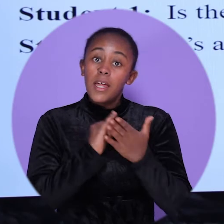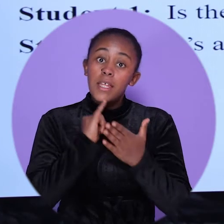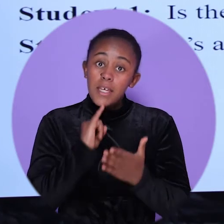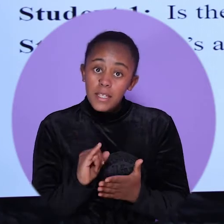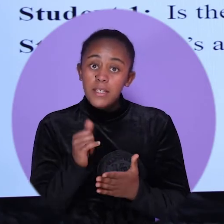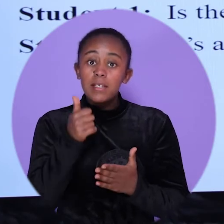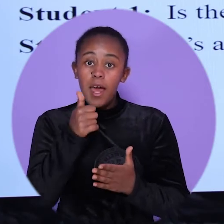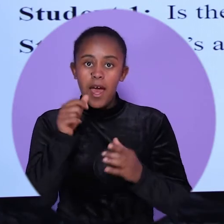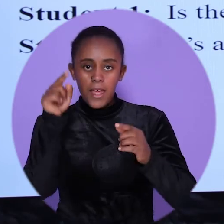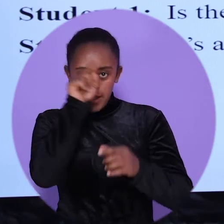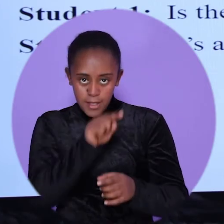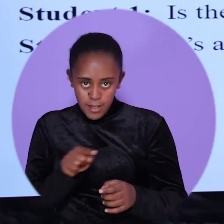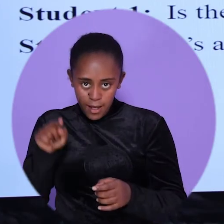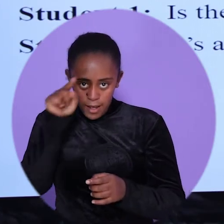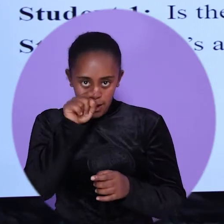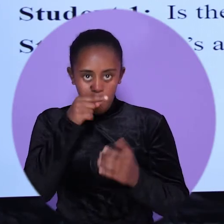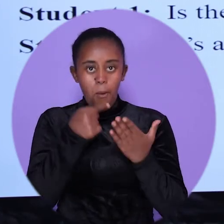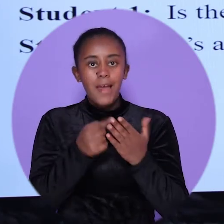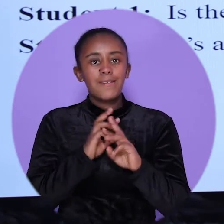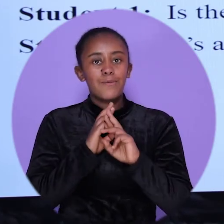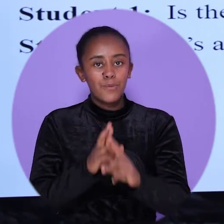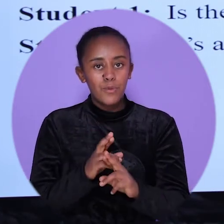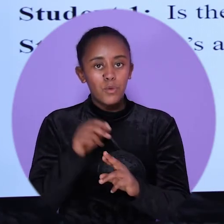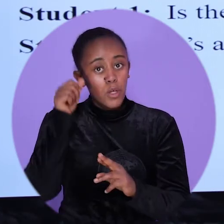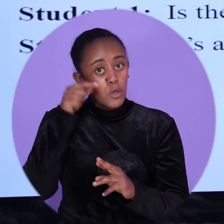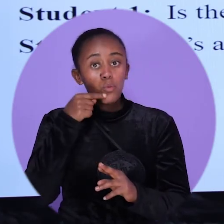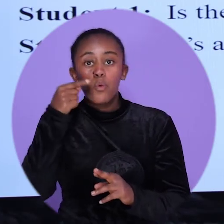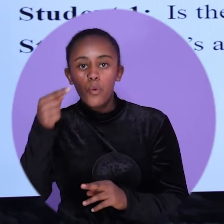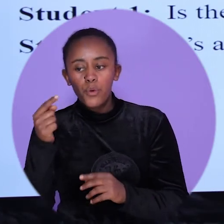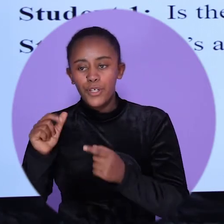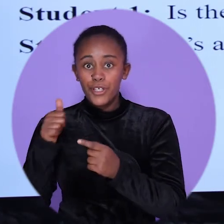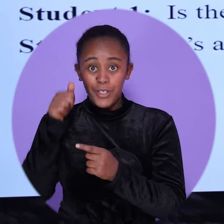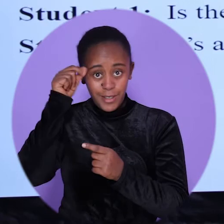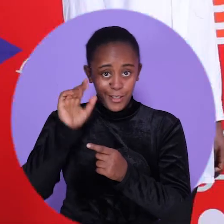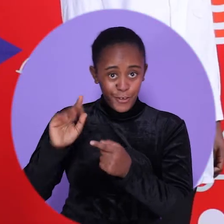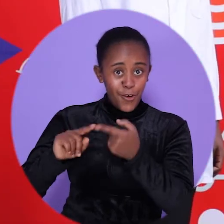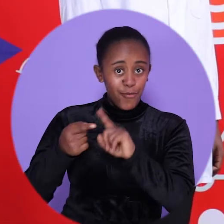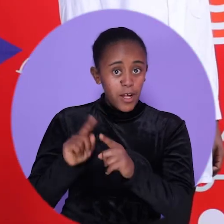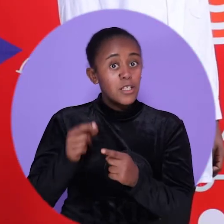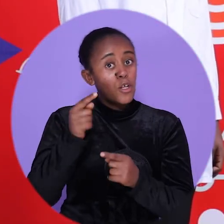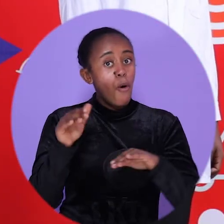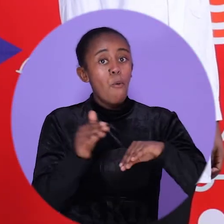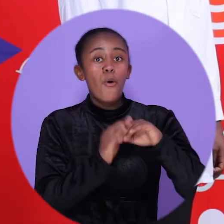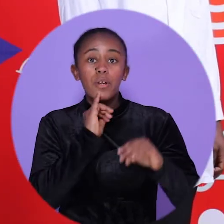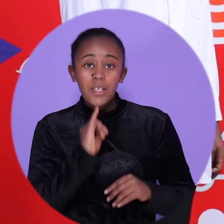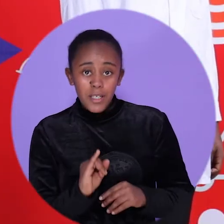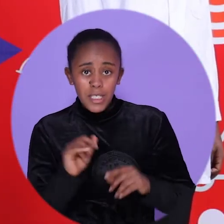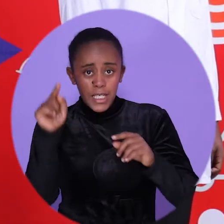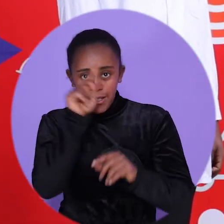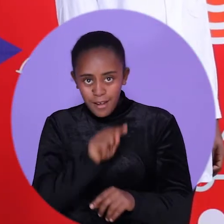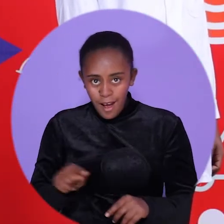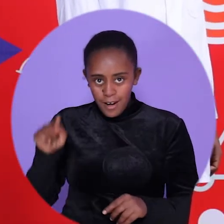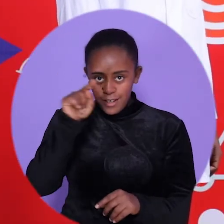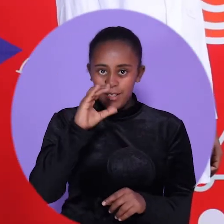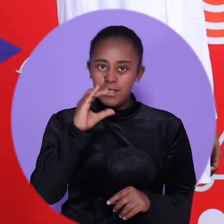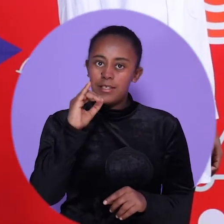a circle. So by this response, he told for his friend, the ball is circle. The